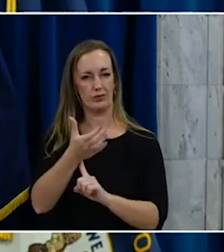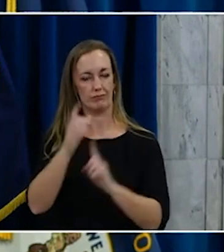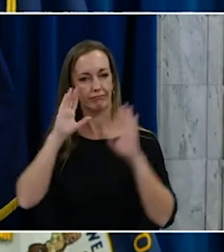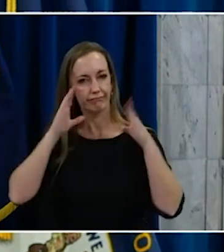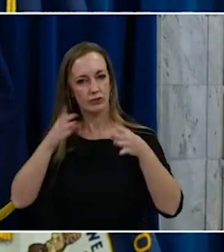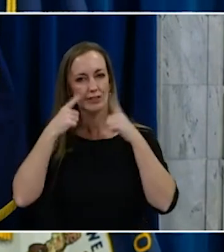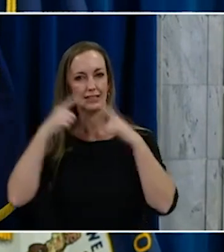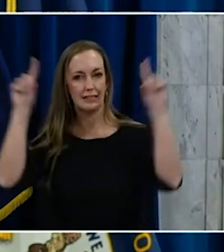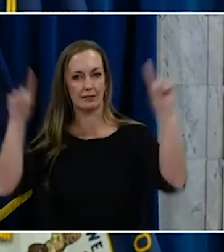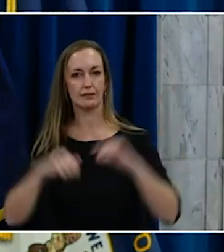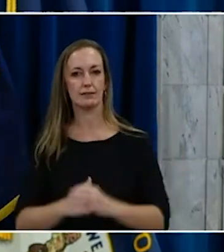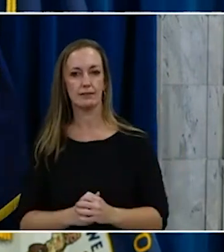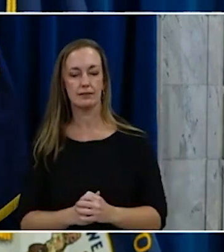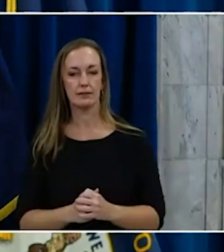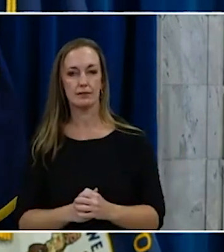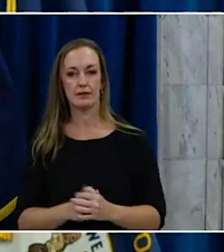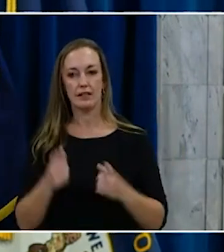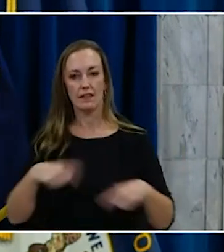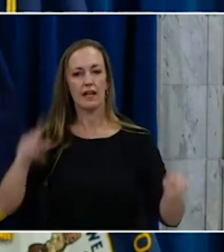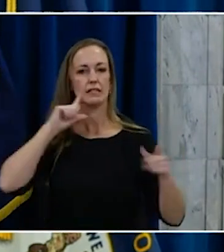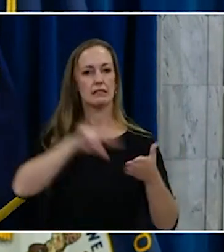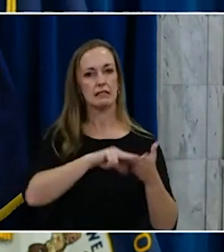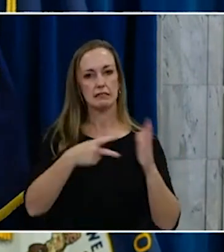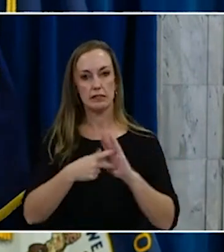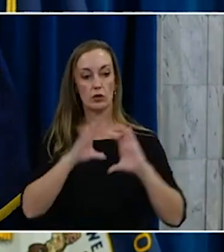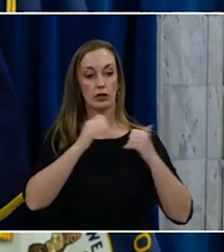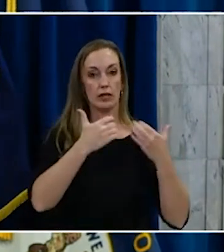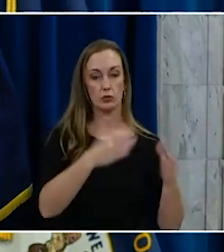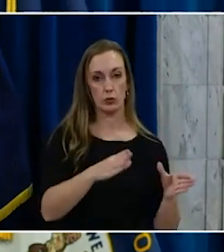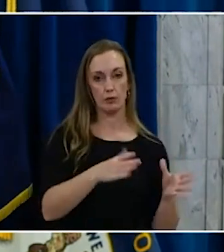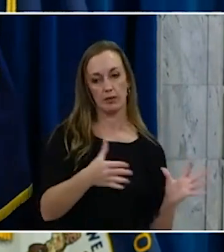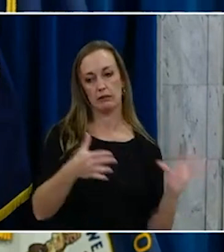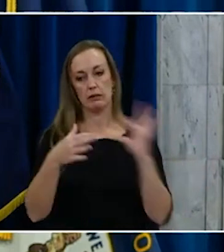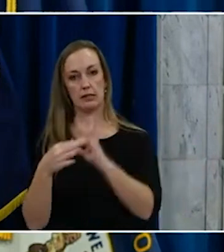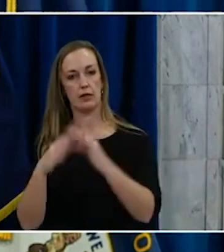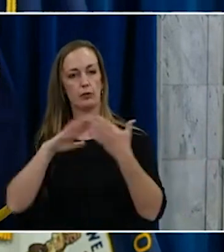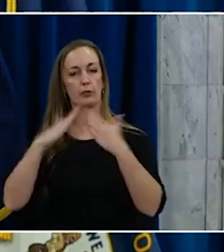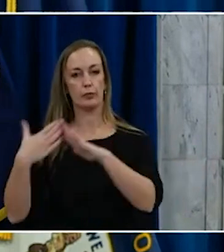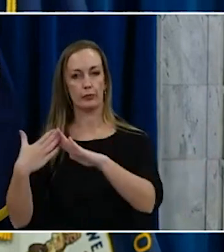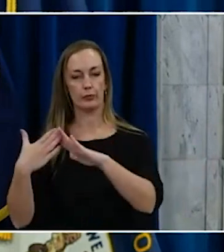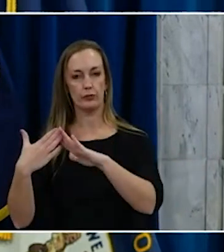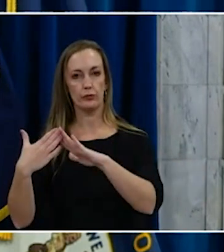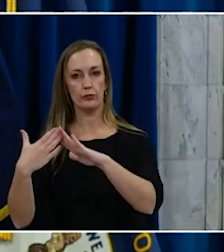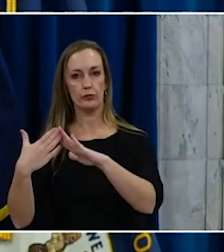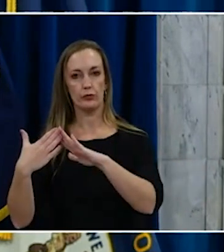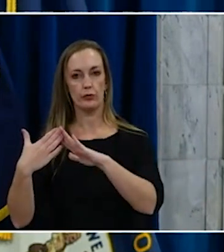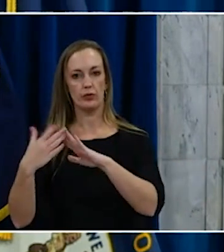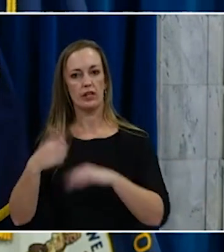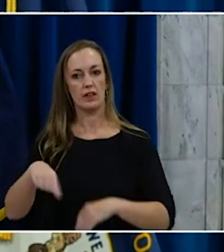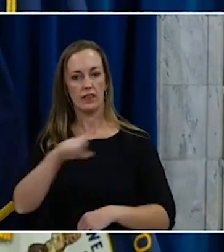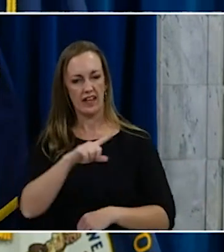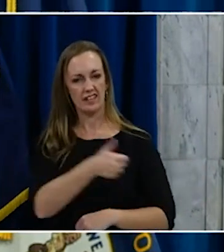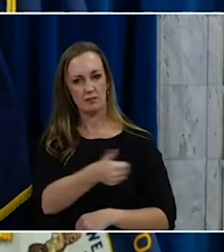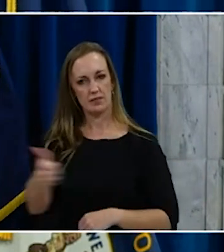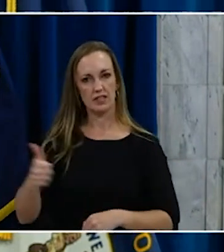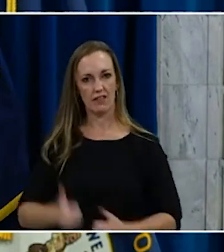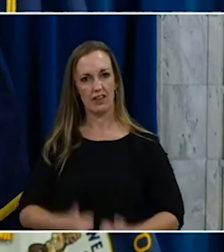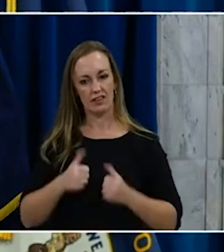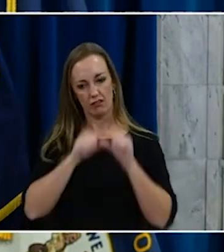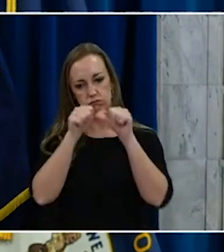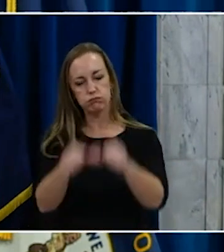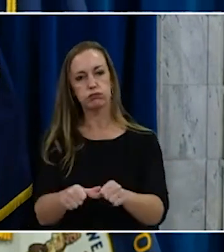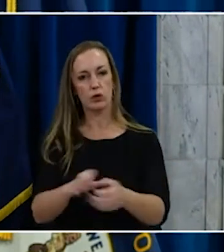success. They deliberately connect the classroom to the community. They are lifelong learners and teacher